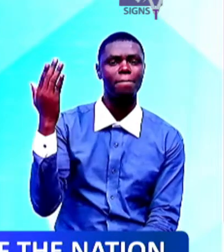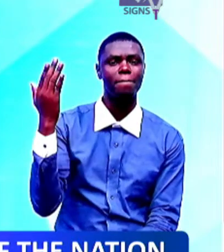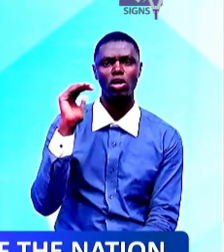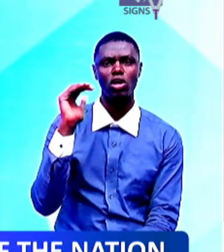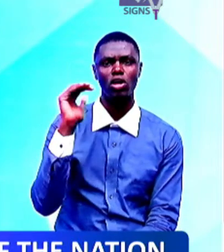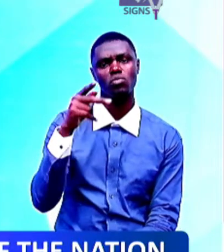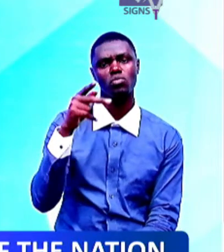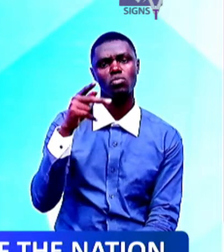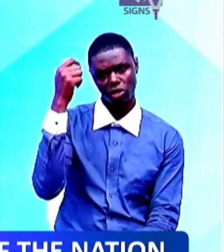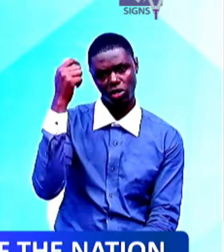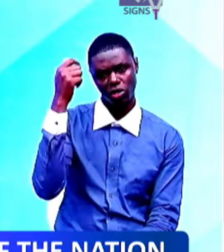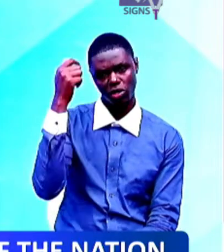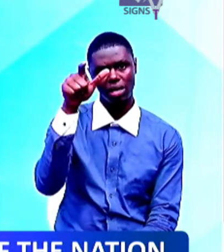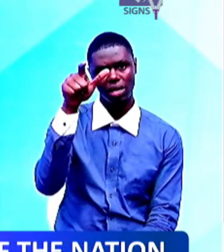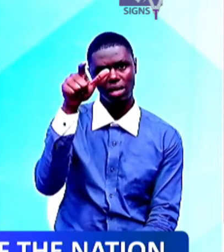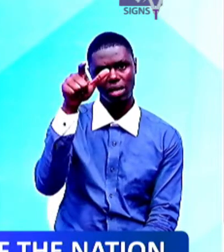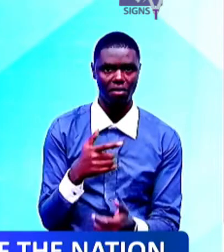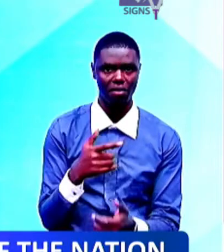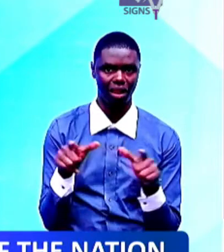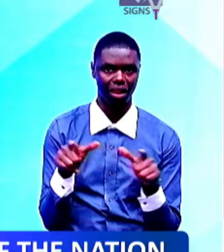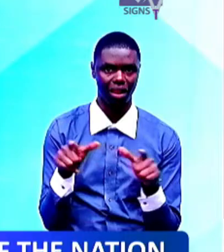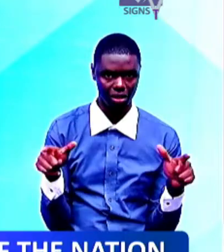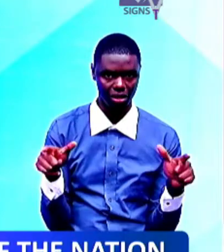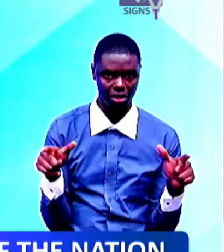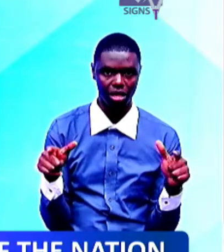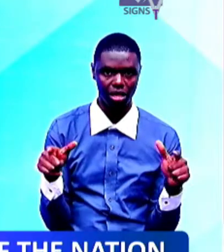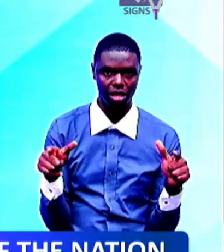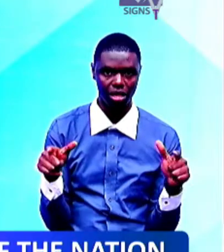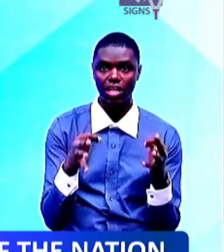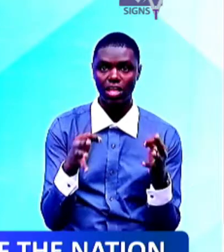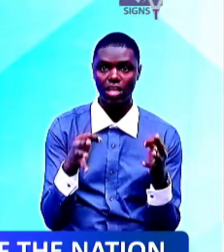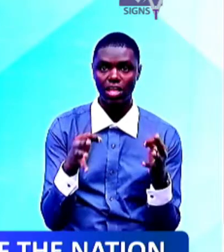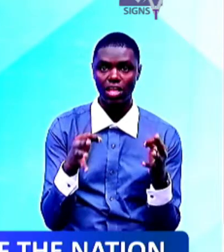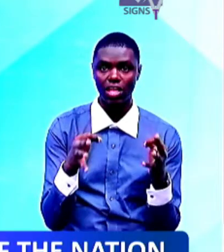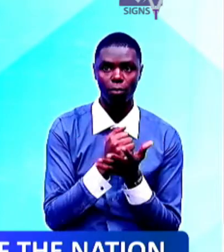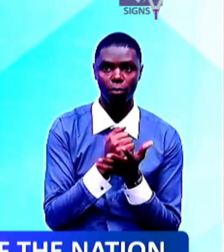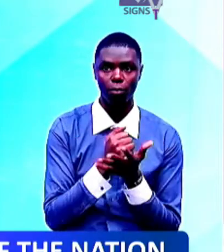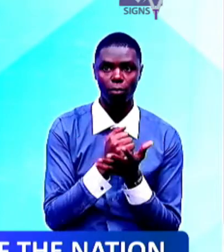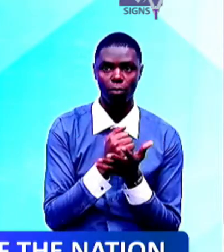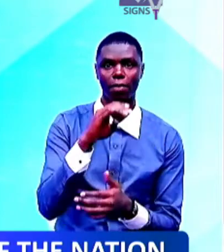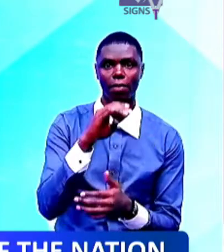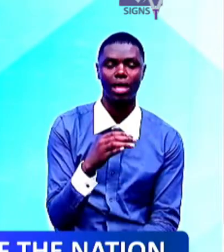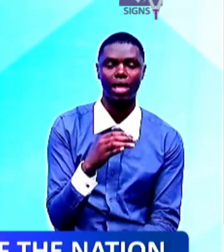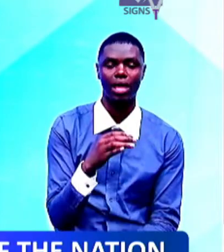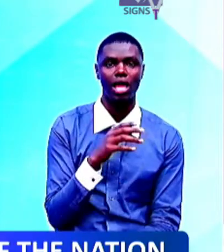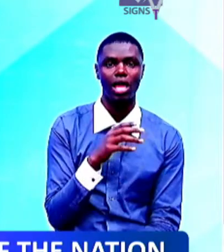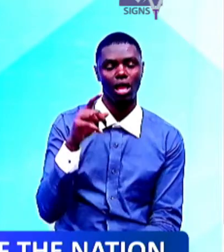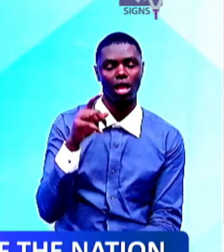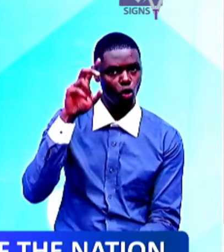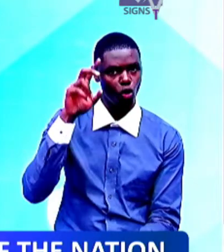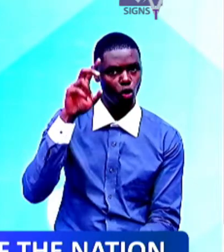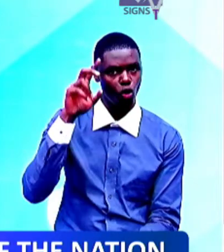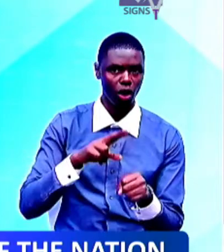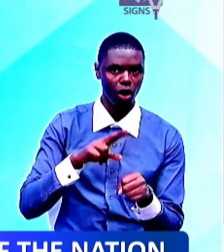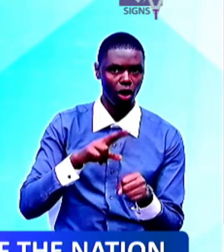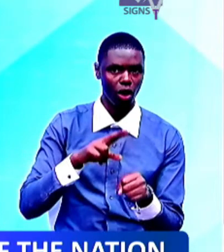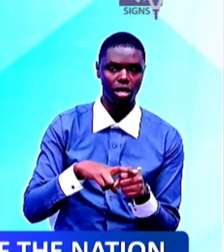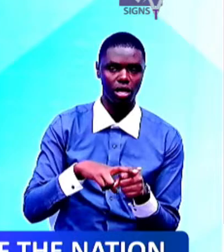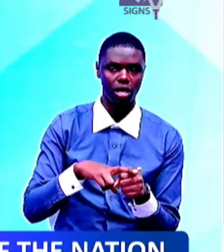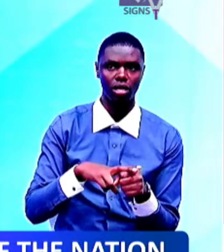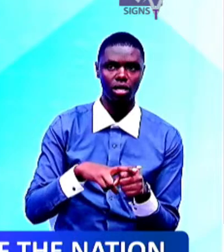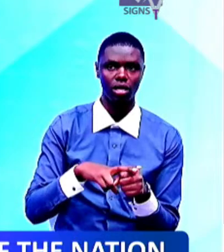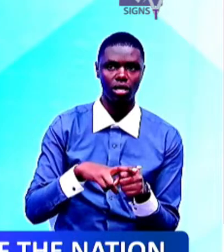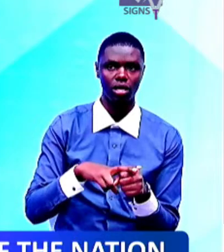parents or anybody older than us, our parents, if you are employed with Coca-Cola, for example, by Coca-Cola, for example, you are a true employee with all